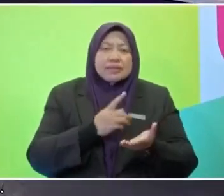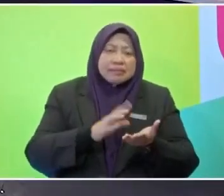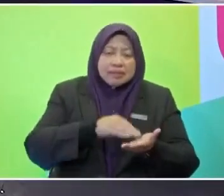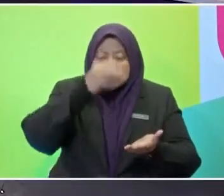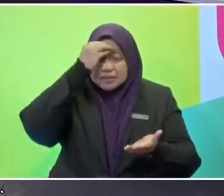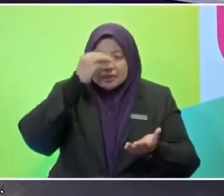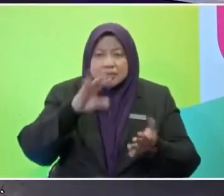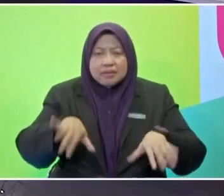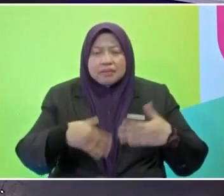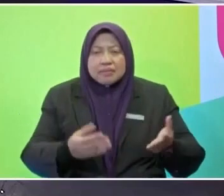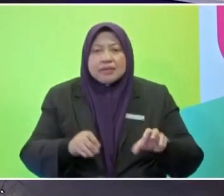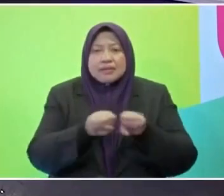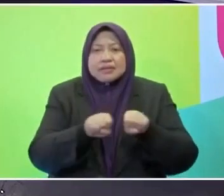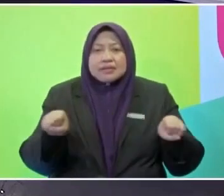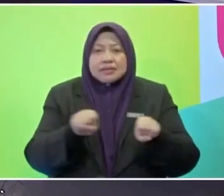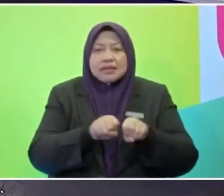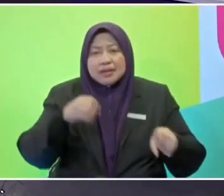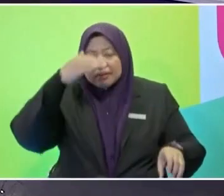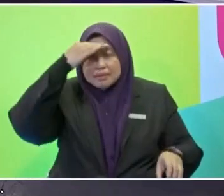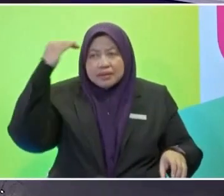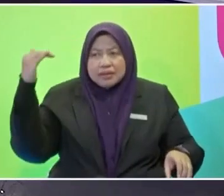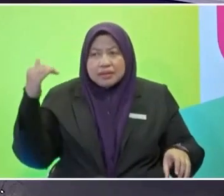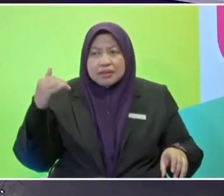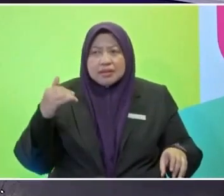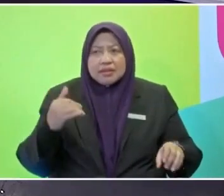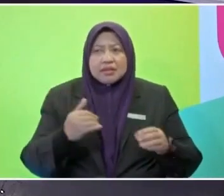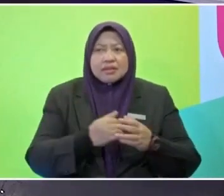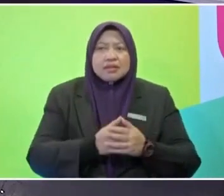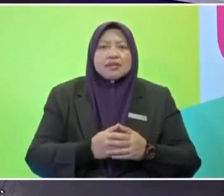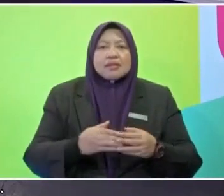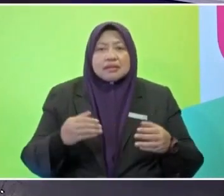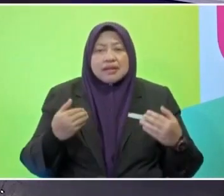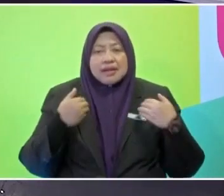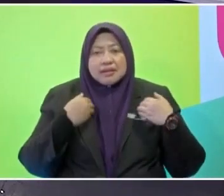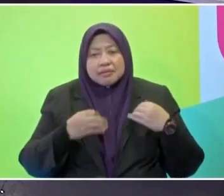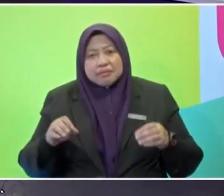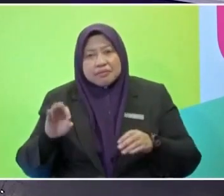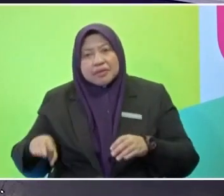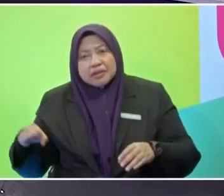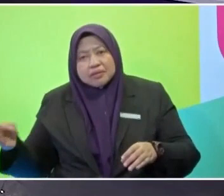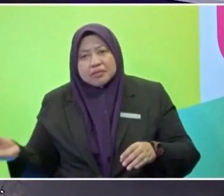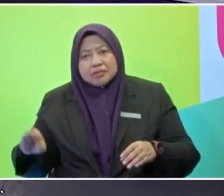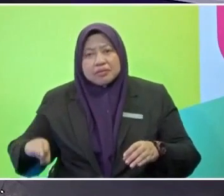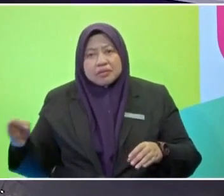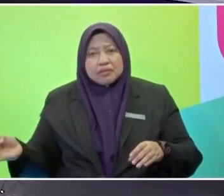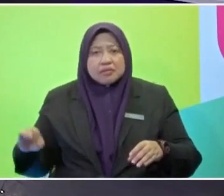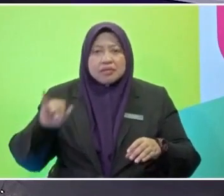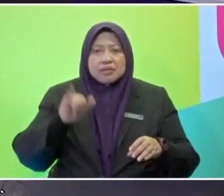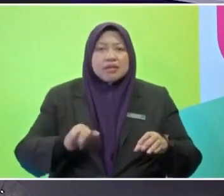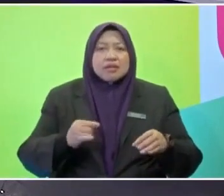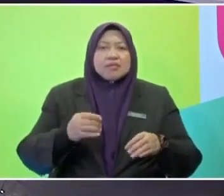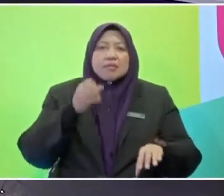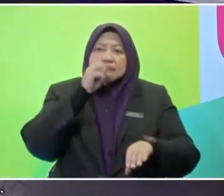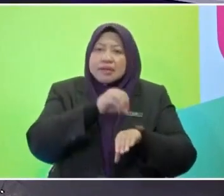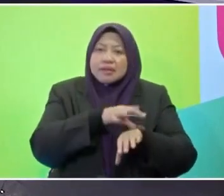begin. So let us look at some of the factors that affects the size of the shadow. So first of all, what we